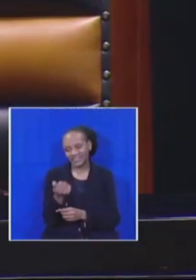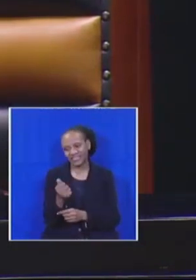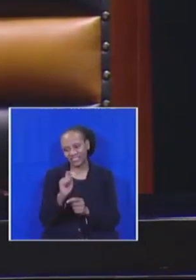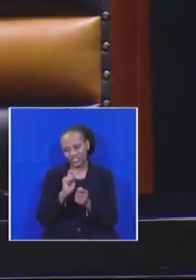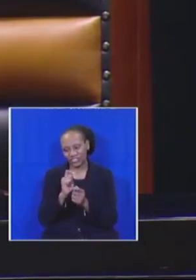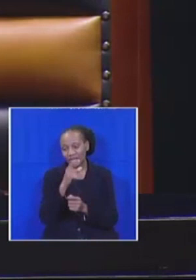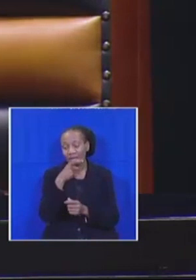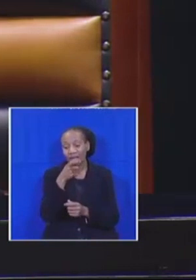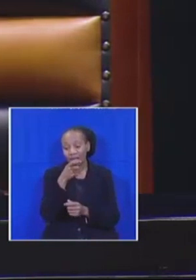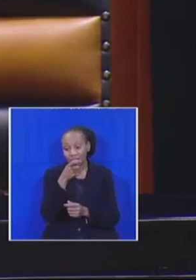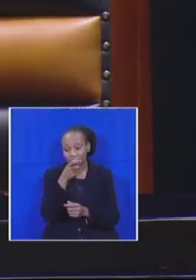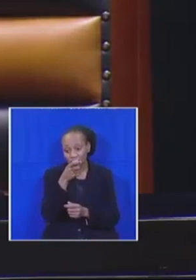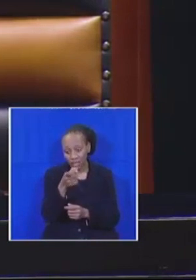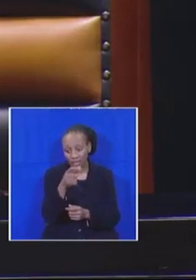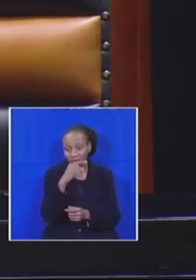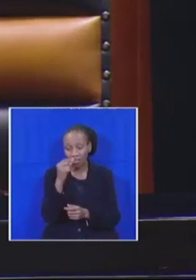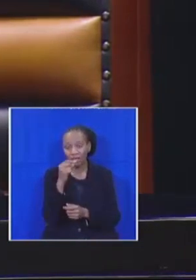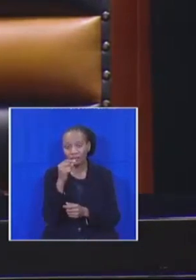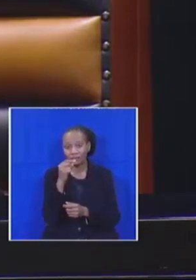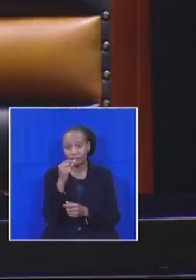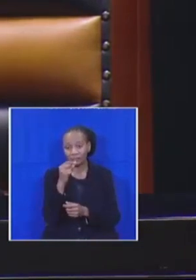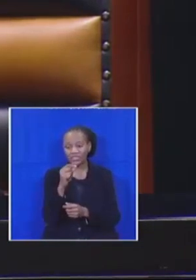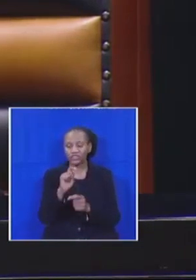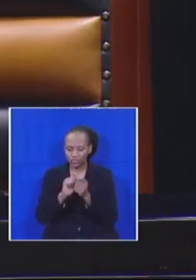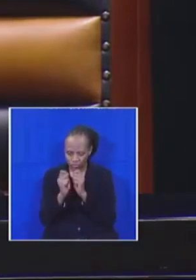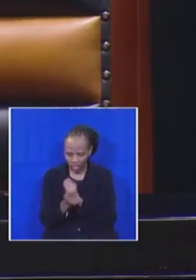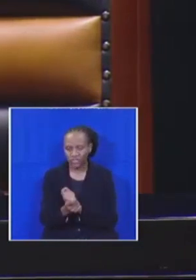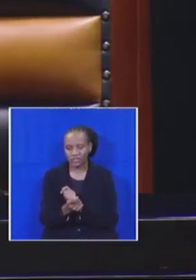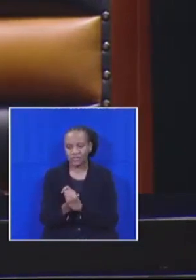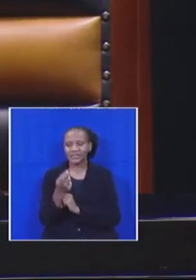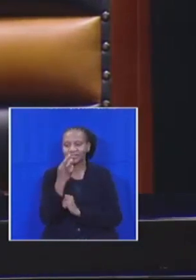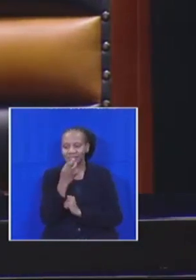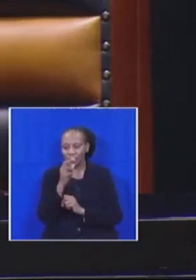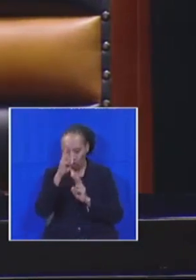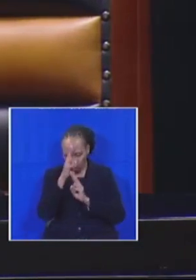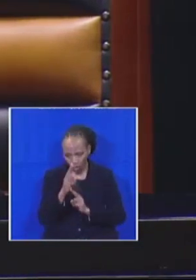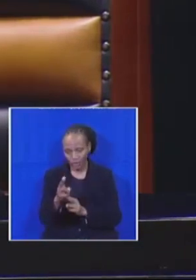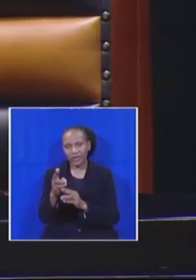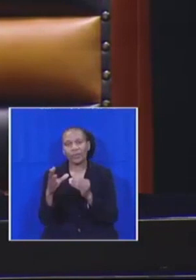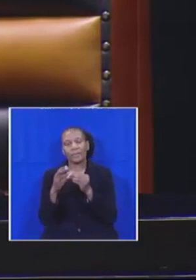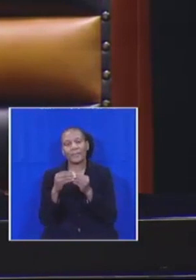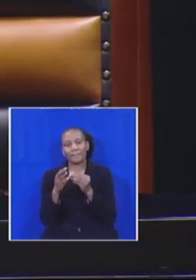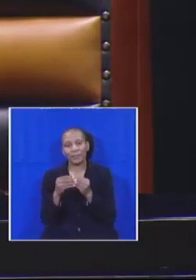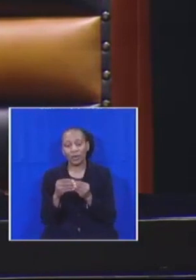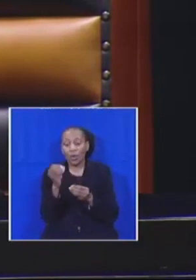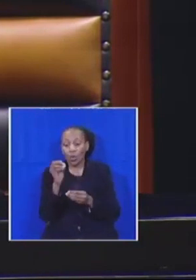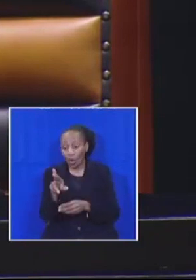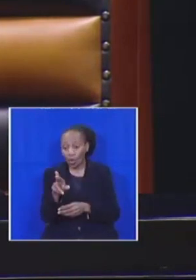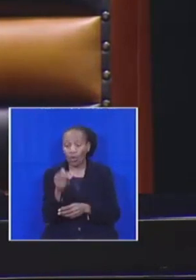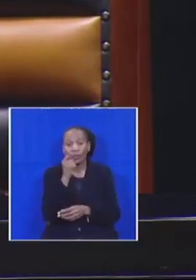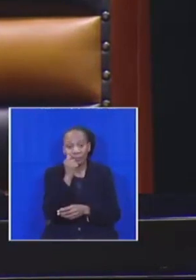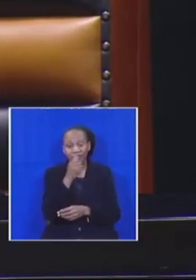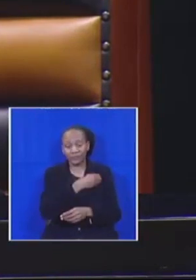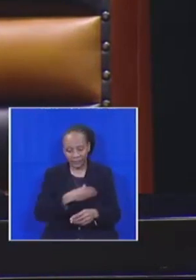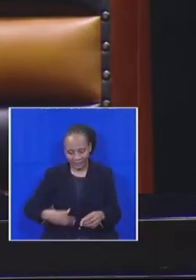Jacob Zuma is not accepted, can we please call all members, honorable members, or Mr.